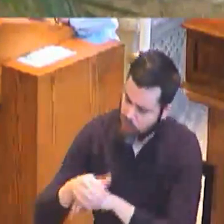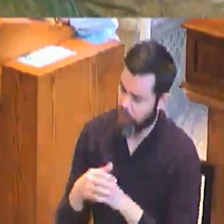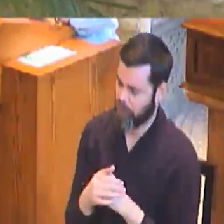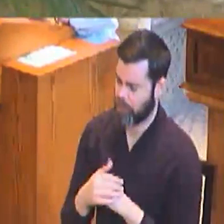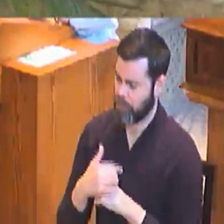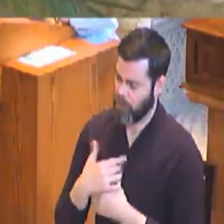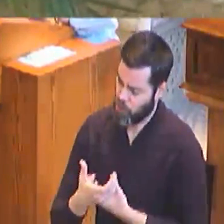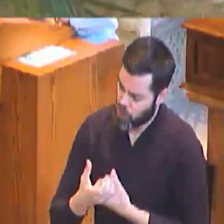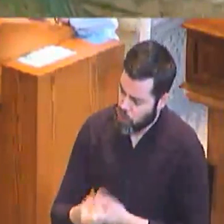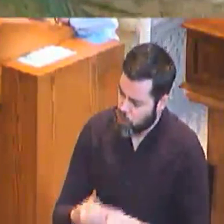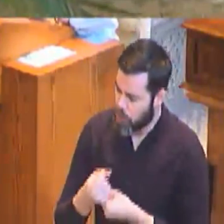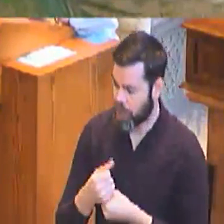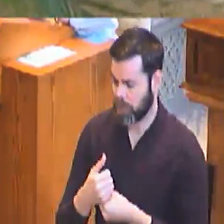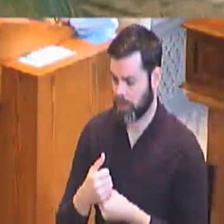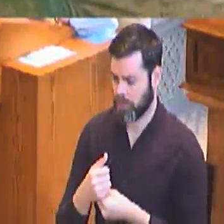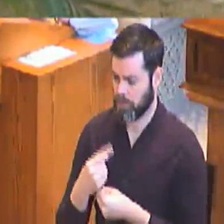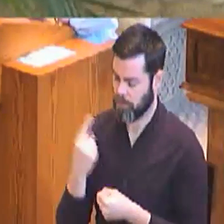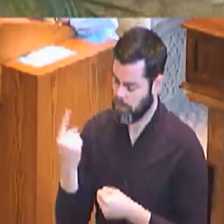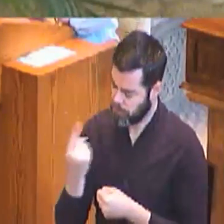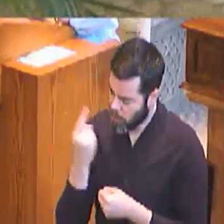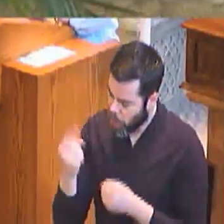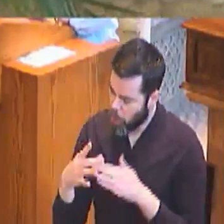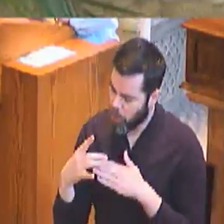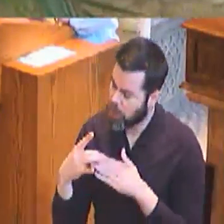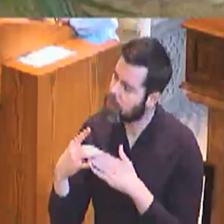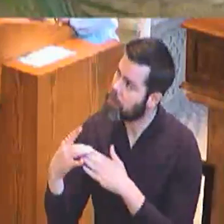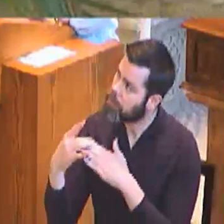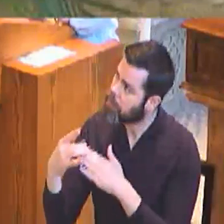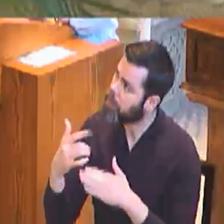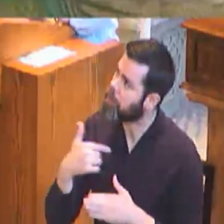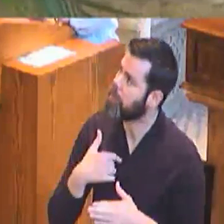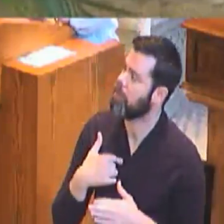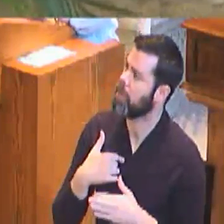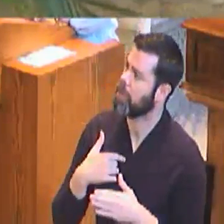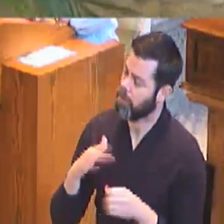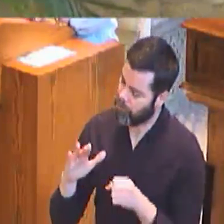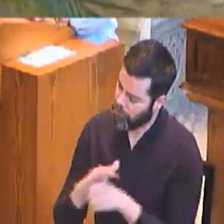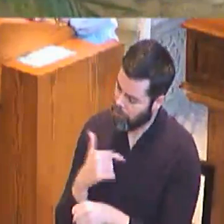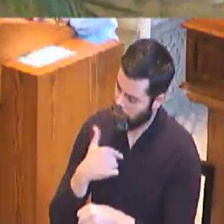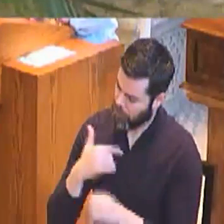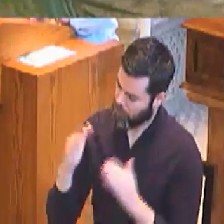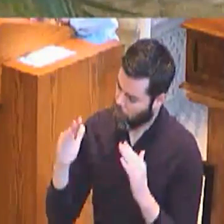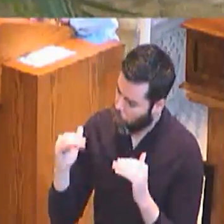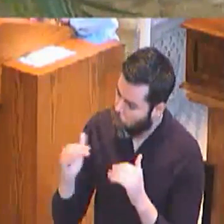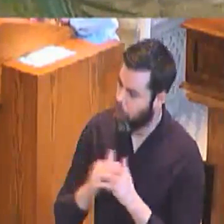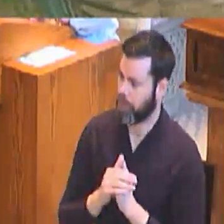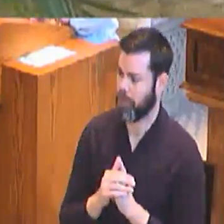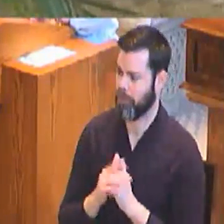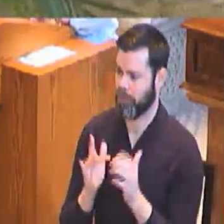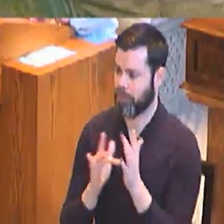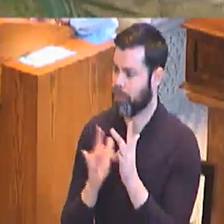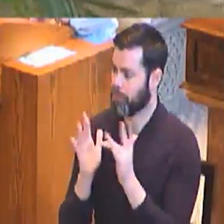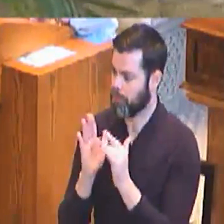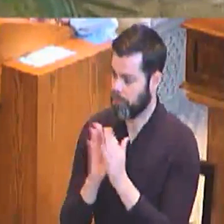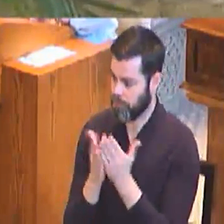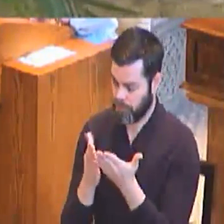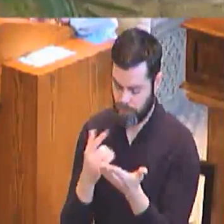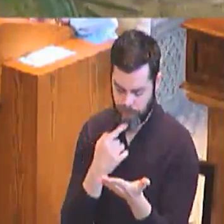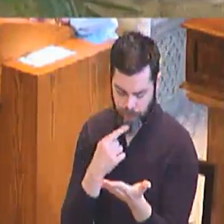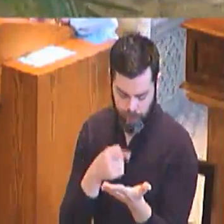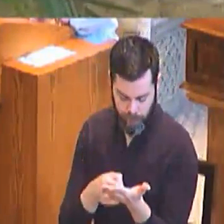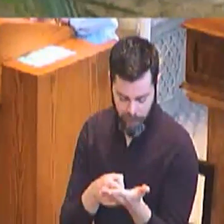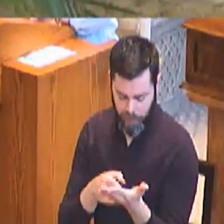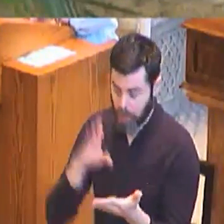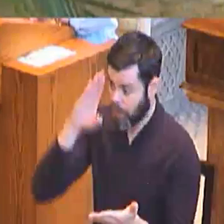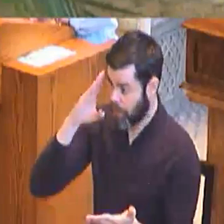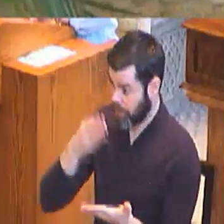will continually be led and guided, and I'm filled with hope. And the scriptures tell us, the Son of Man